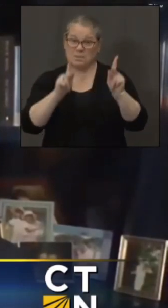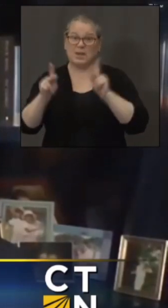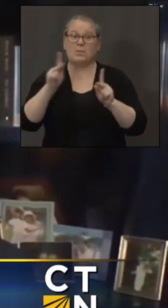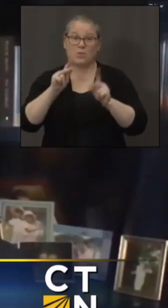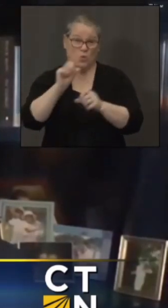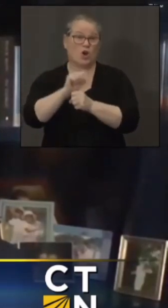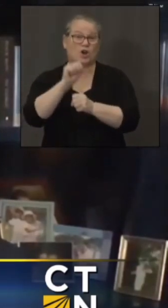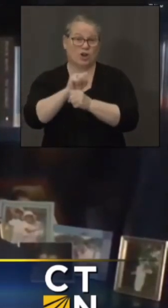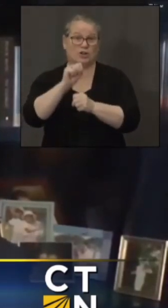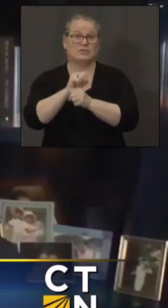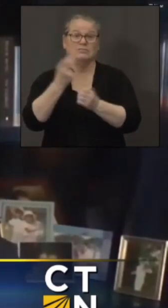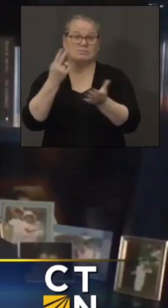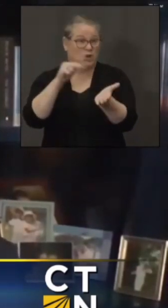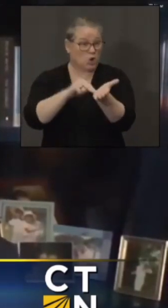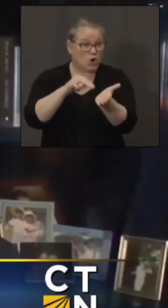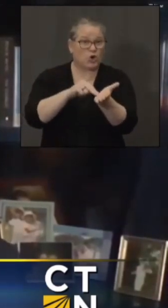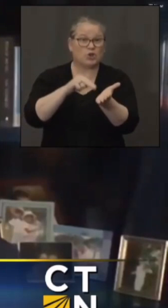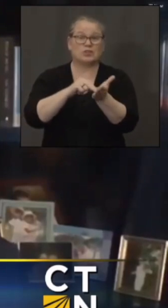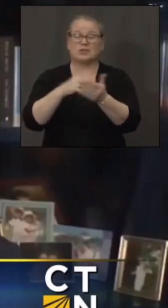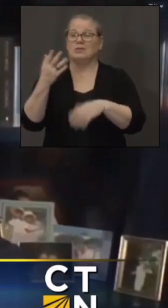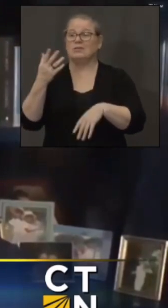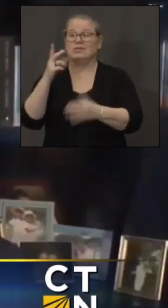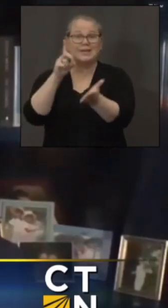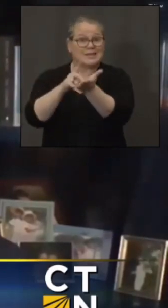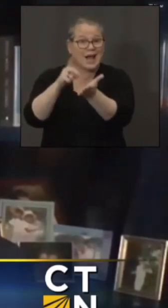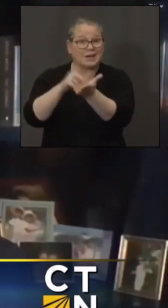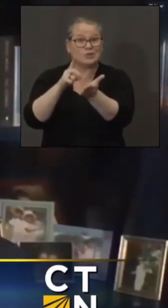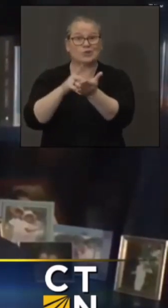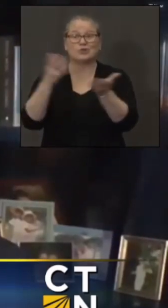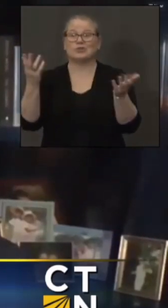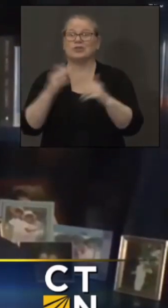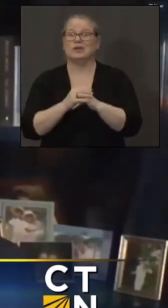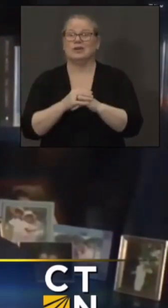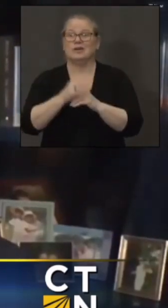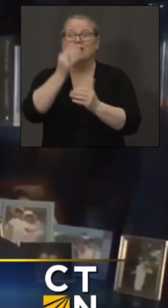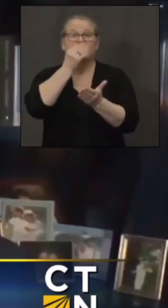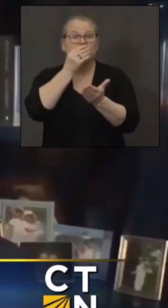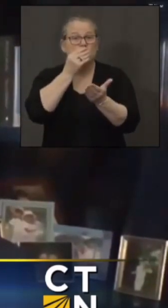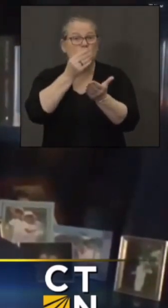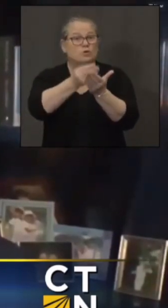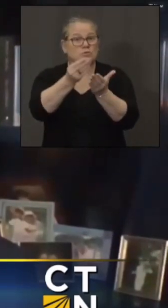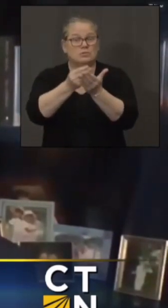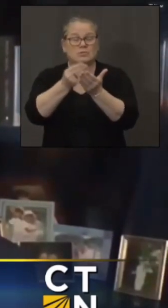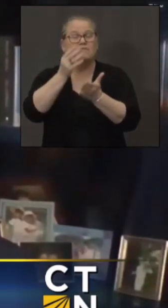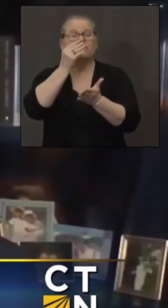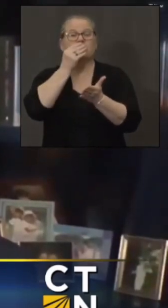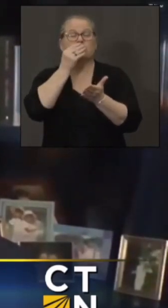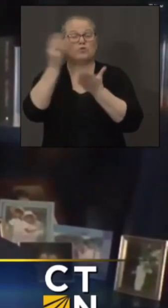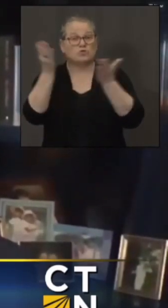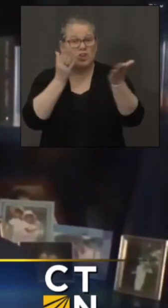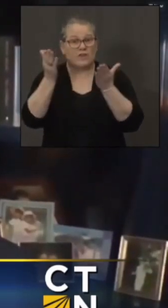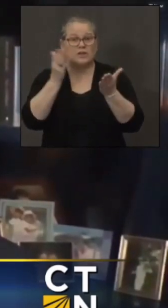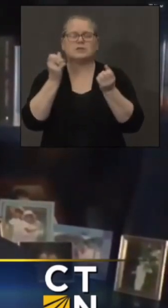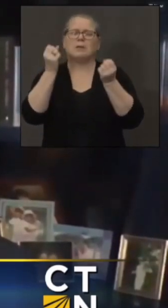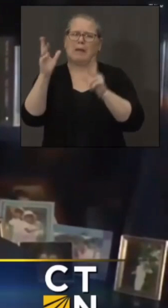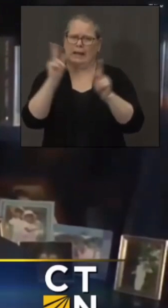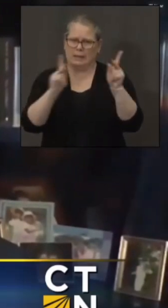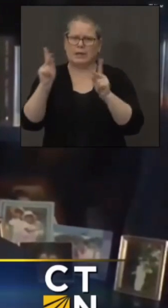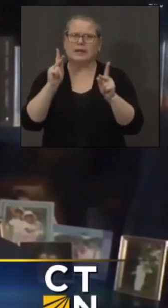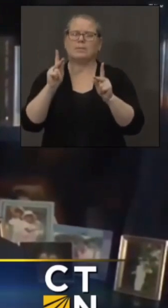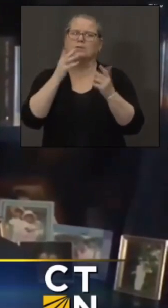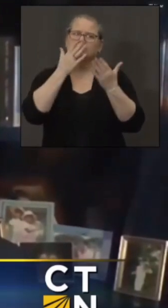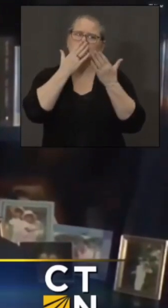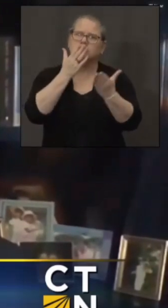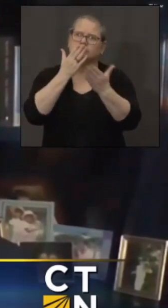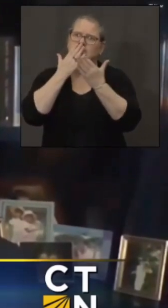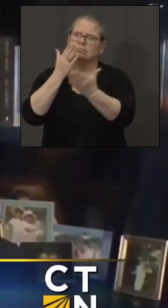are folks taking care of those in need. There are a lot of people that we owe thanks to who are stepping up in this incredible